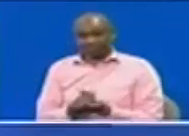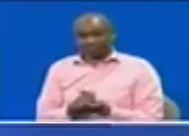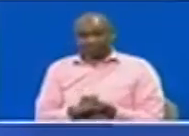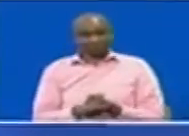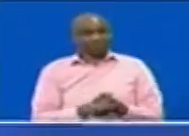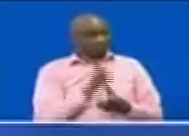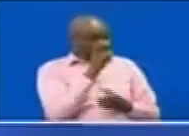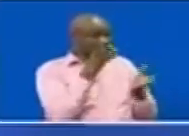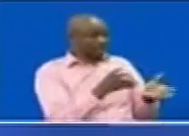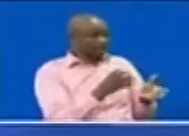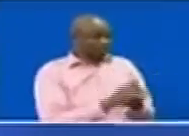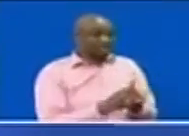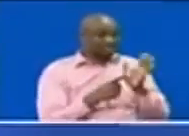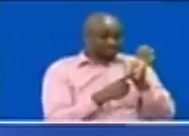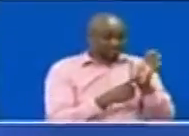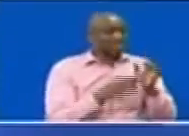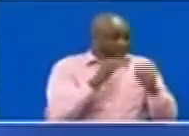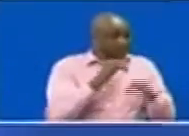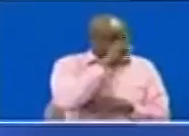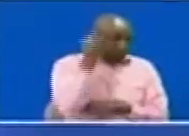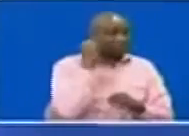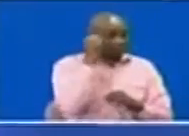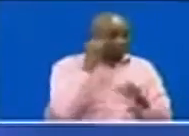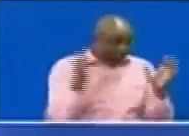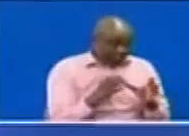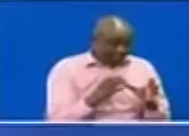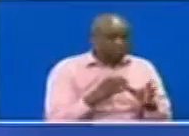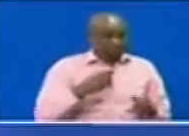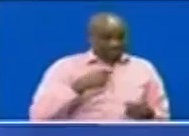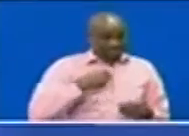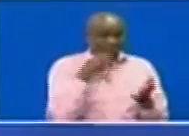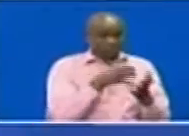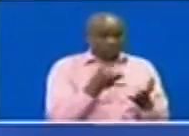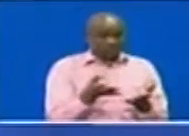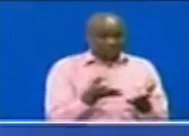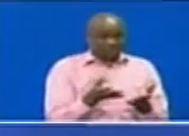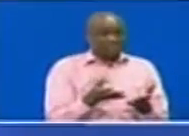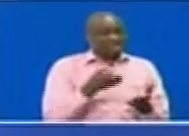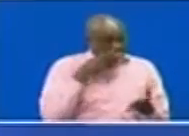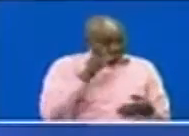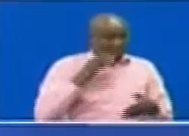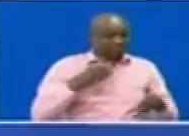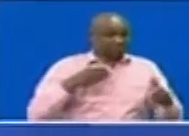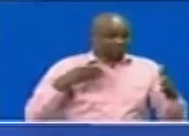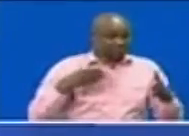But you see now, if for instance, Jubilee Party, the party that I subscribe to myself,